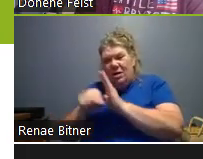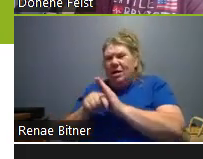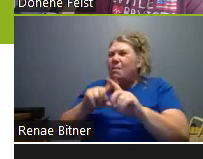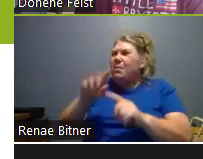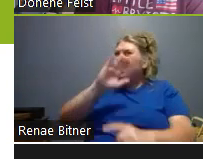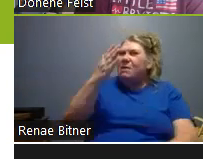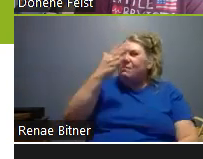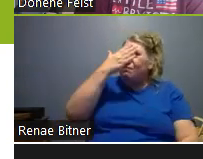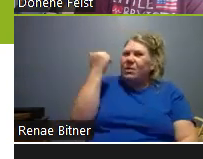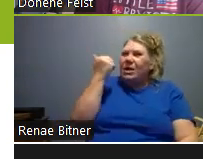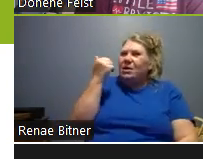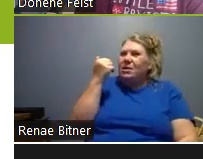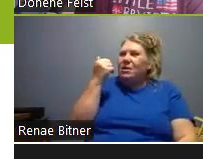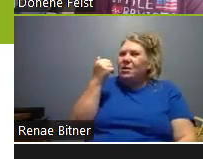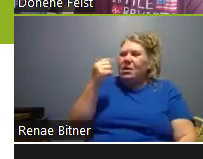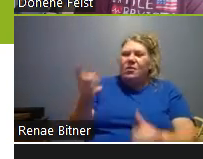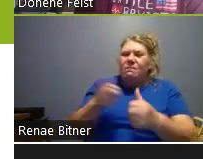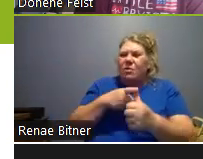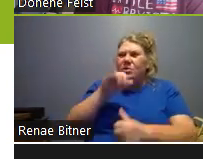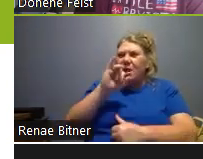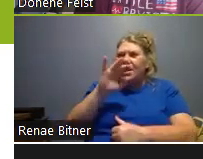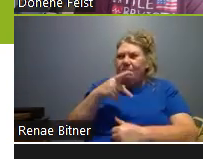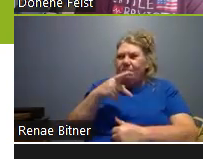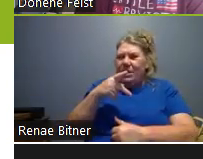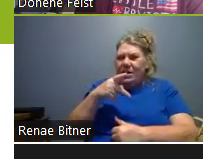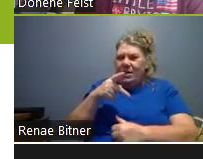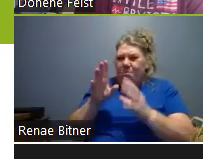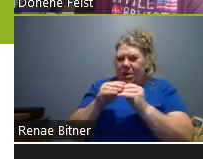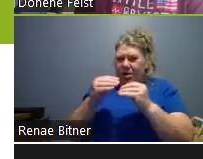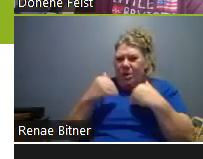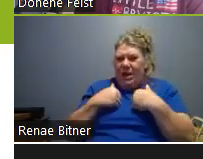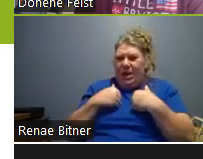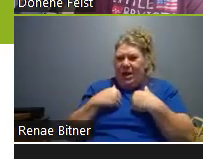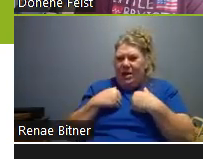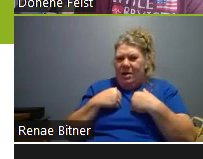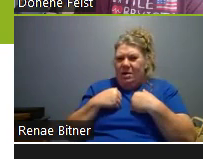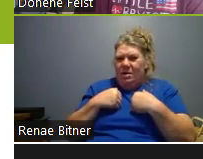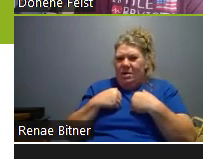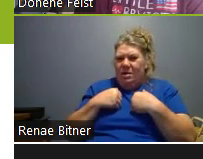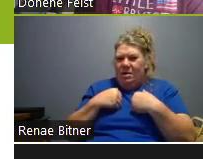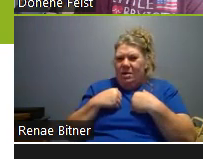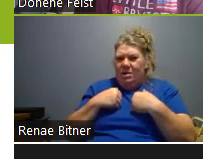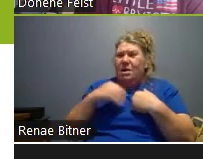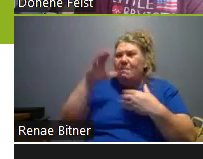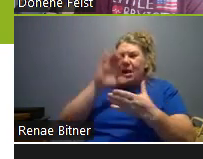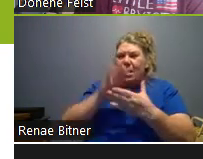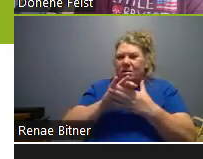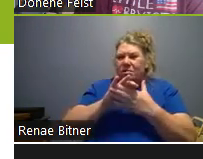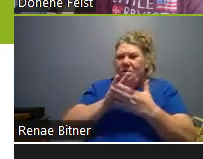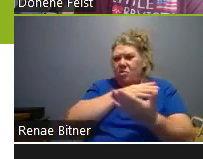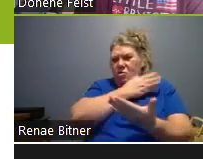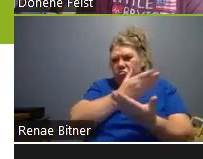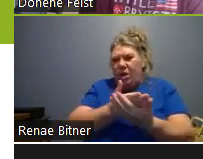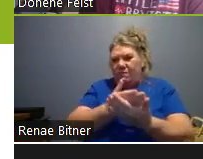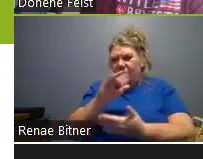the first IEP that we had. My husband came to the IEP,